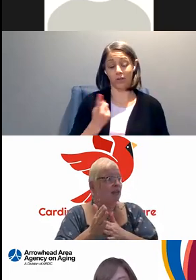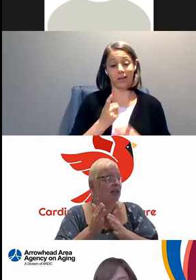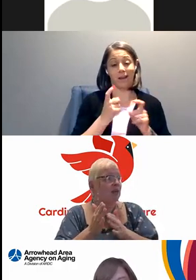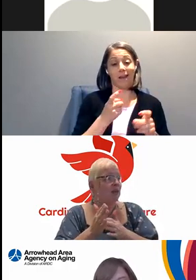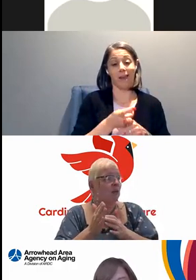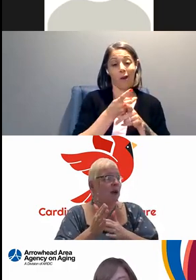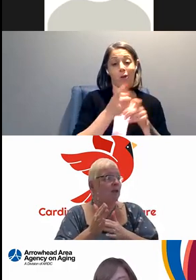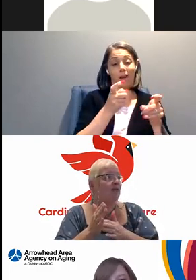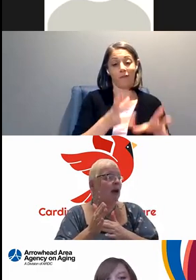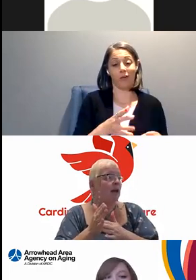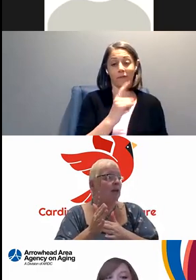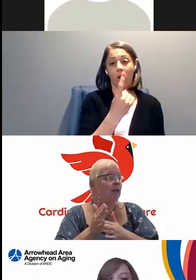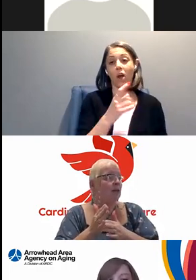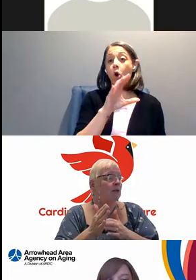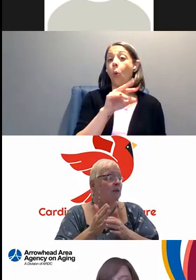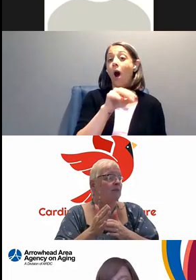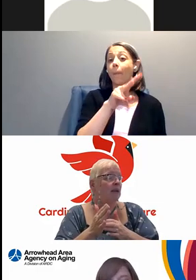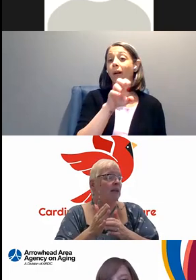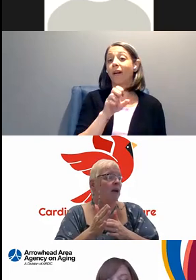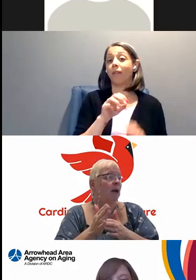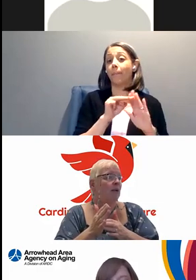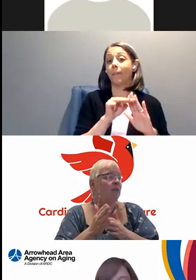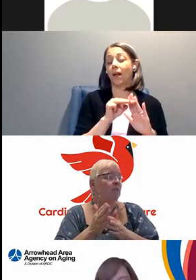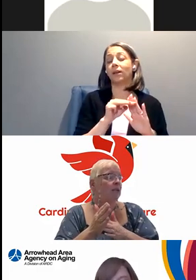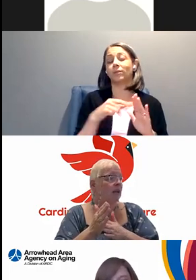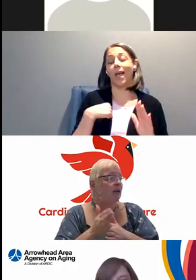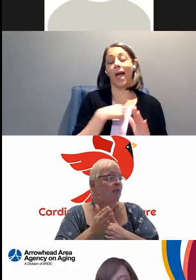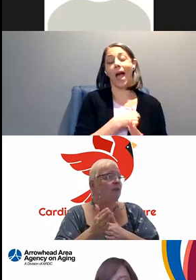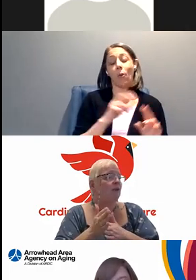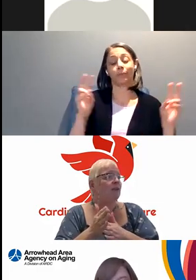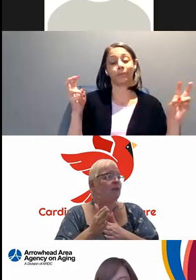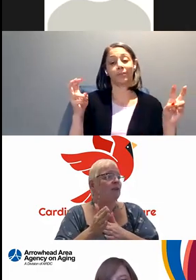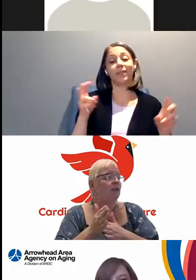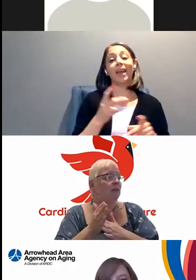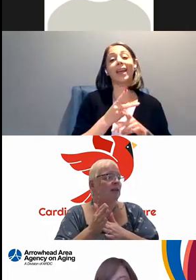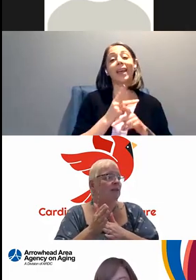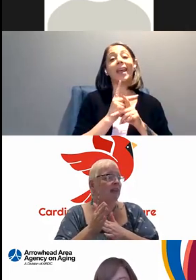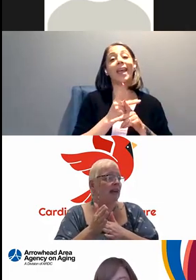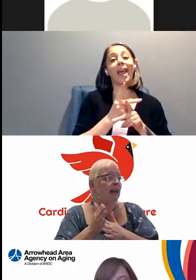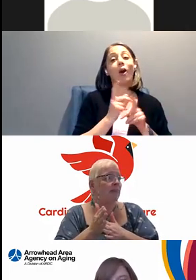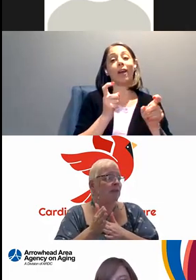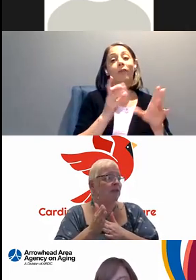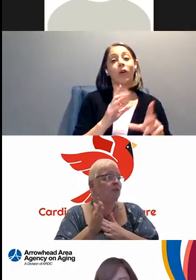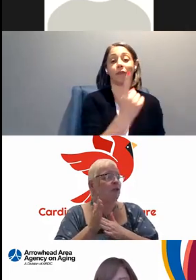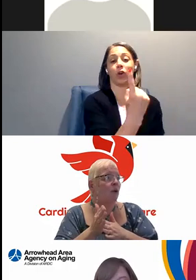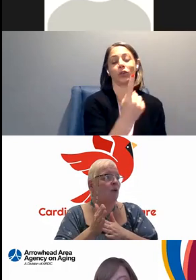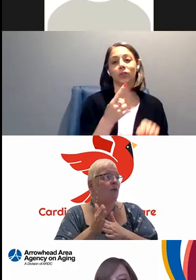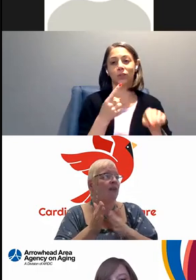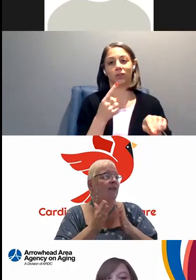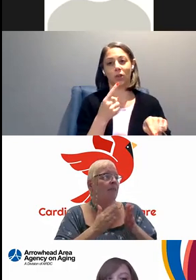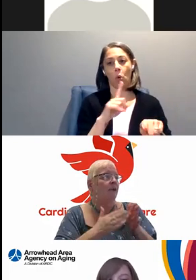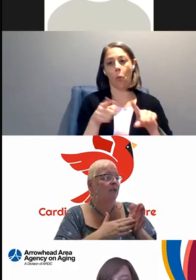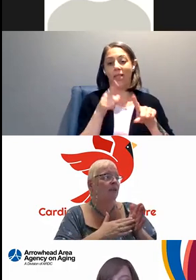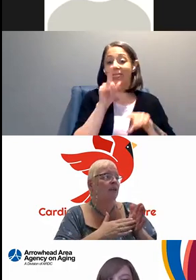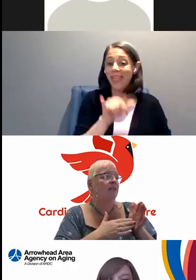first. And with the cooperative model, we've made it our motto to put the caregiver first, because if that happens,